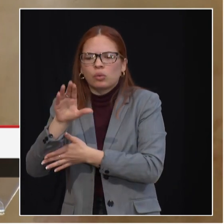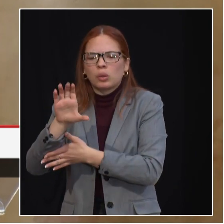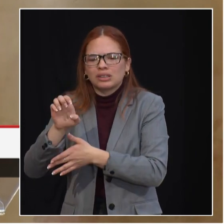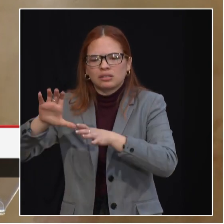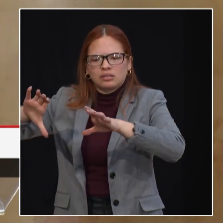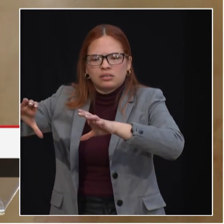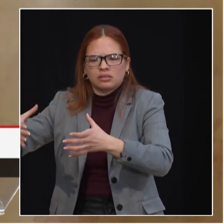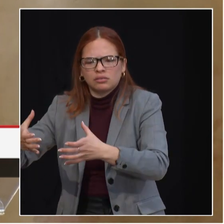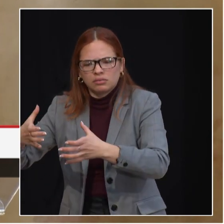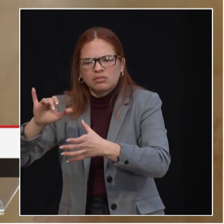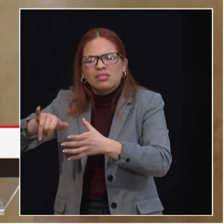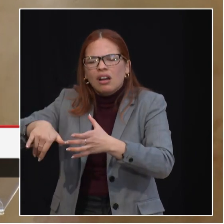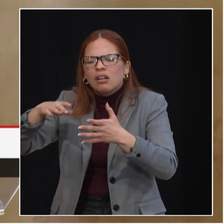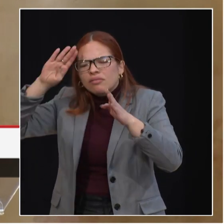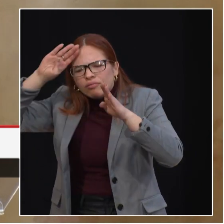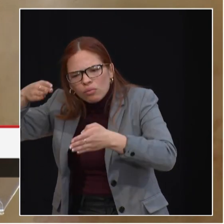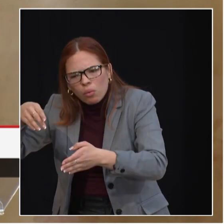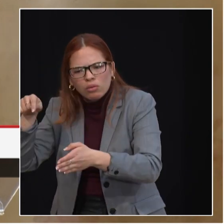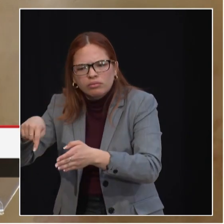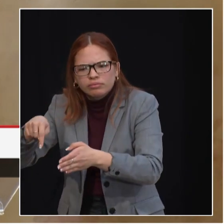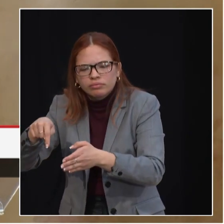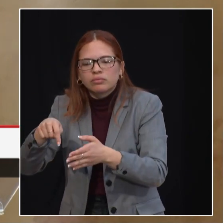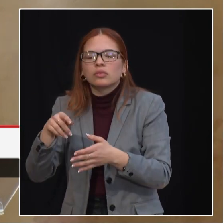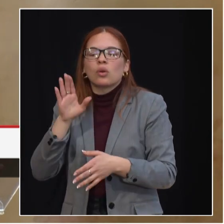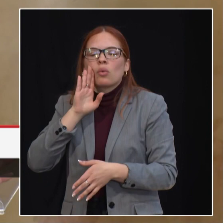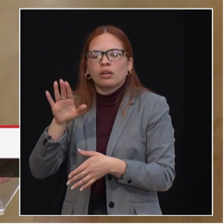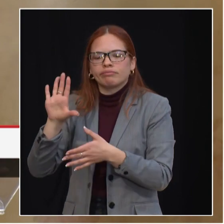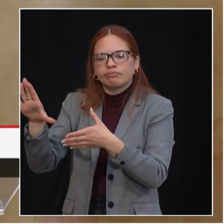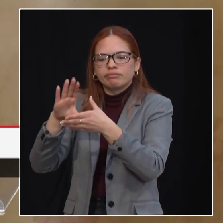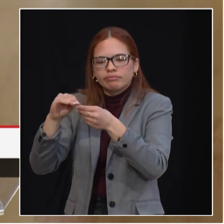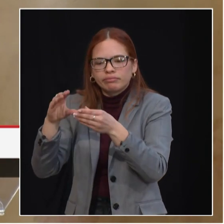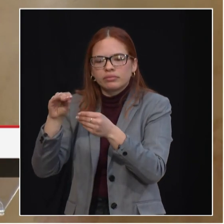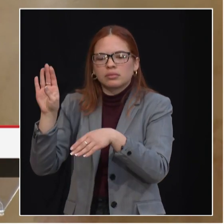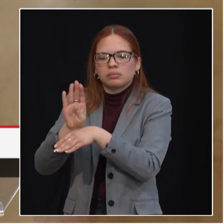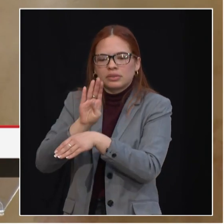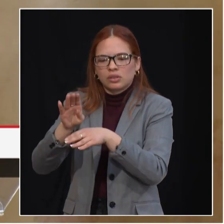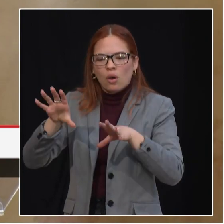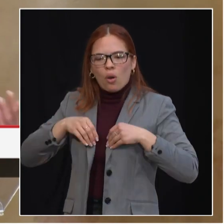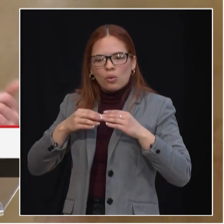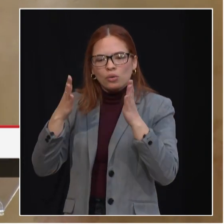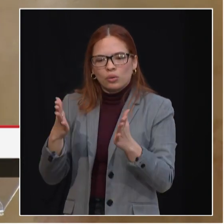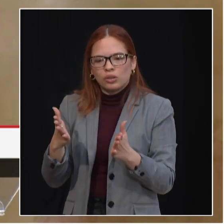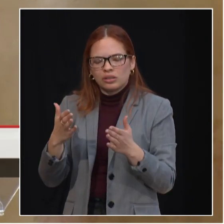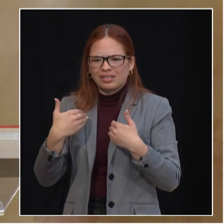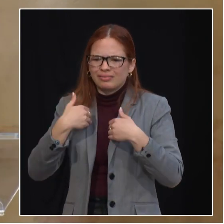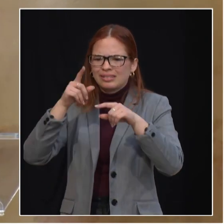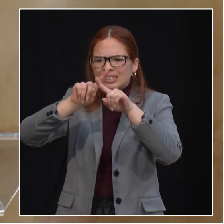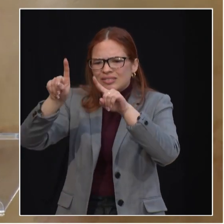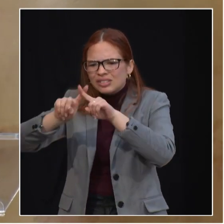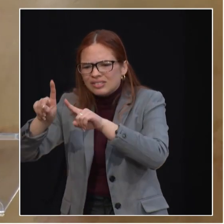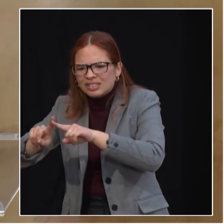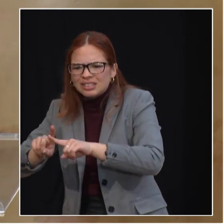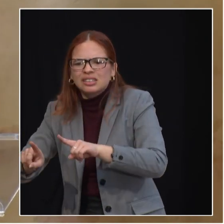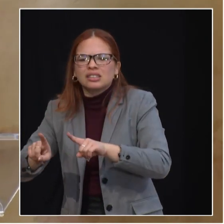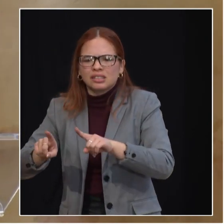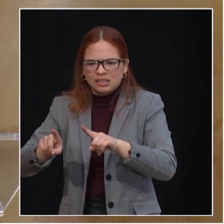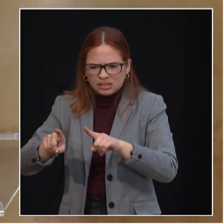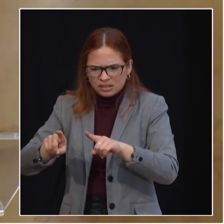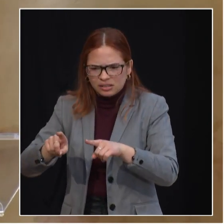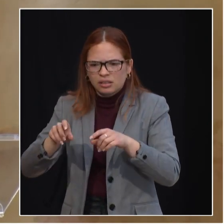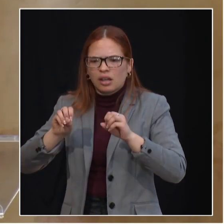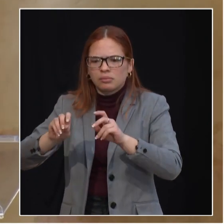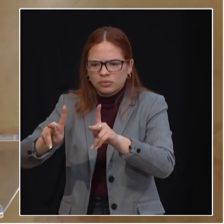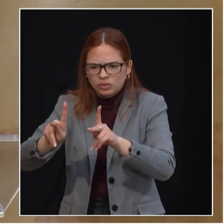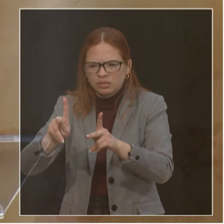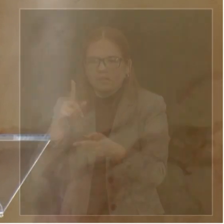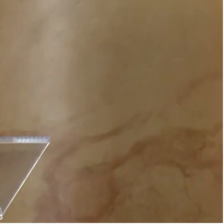start off with a story from a business owner that's creating all kinds of opportunities for economic mobility in DC.